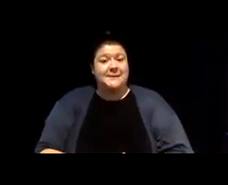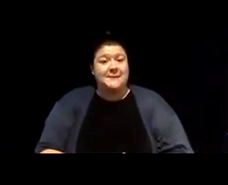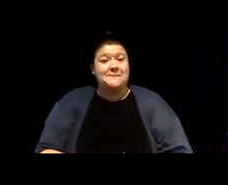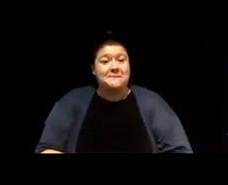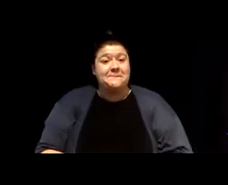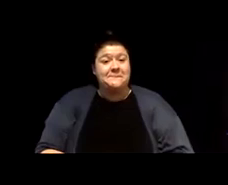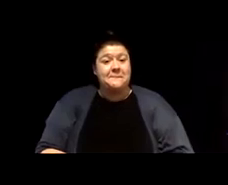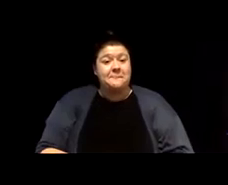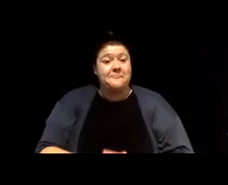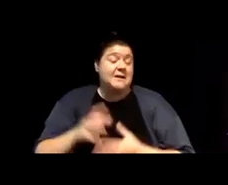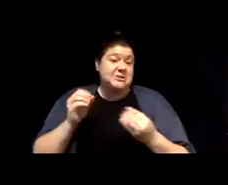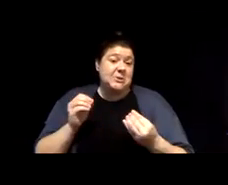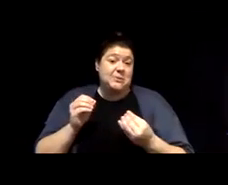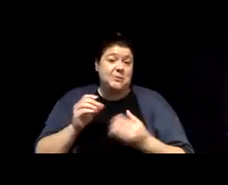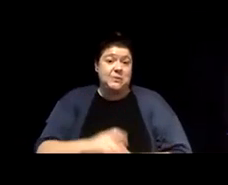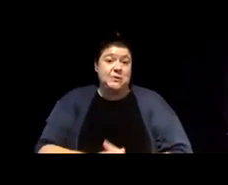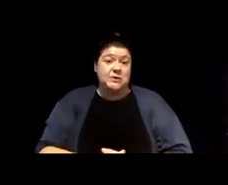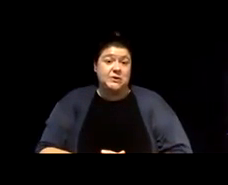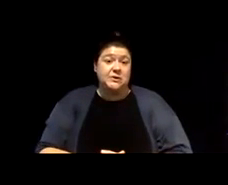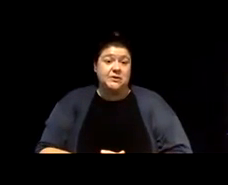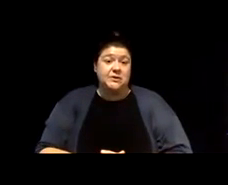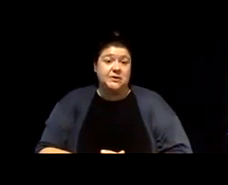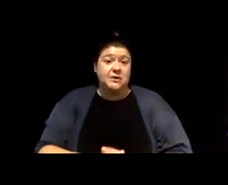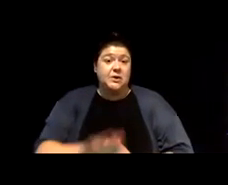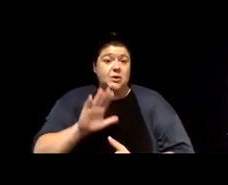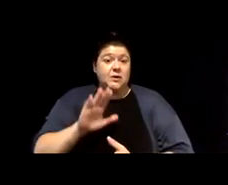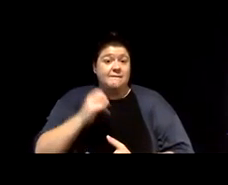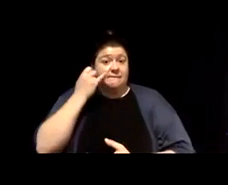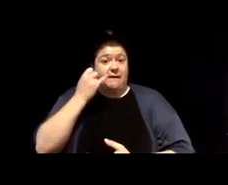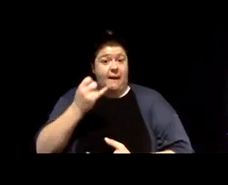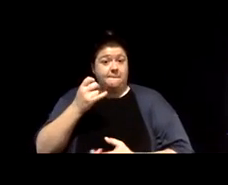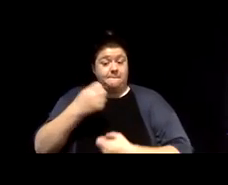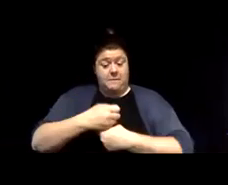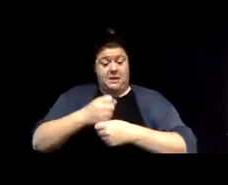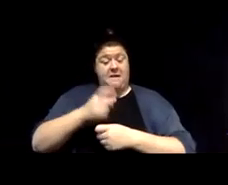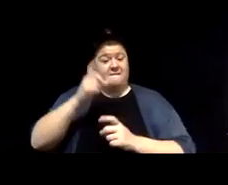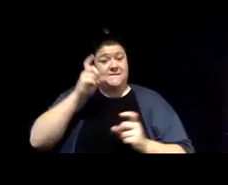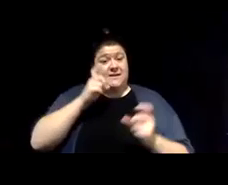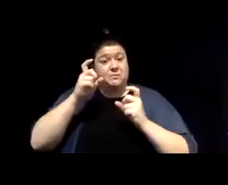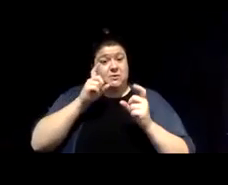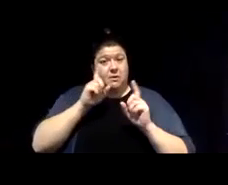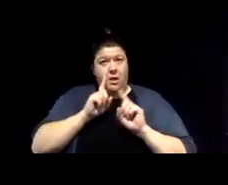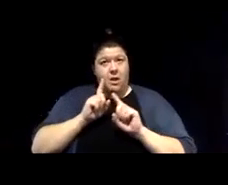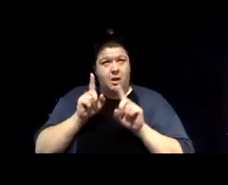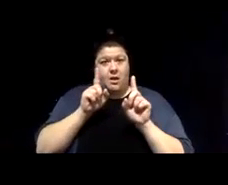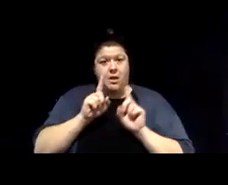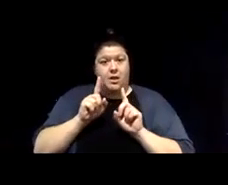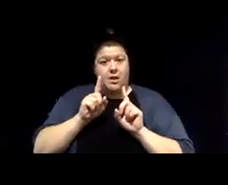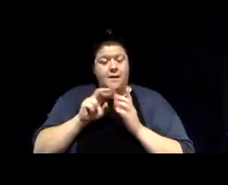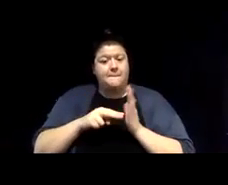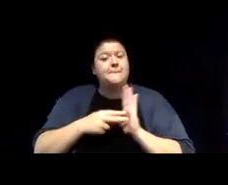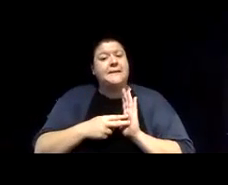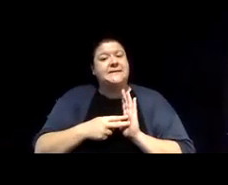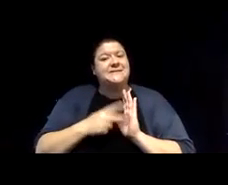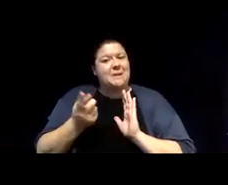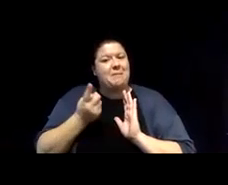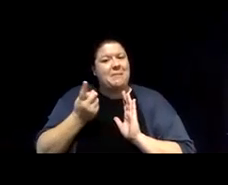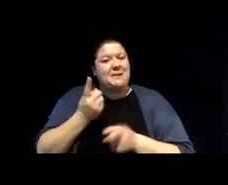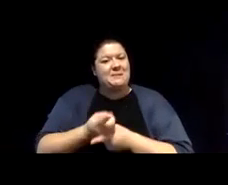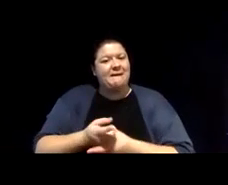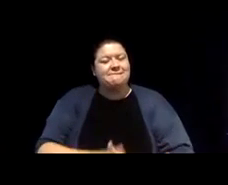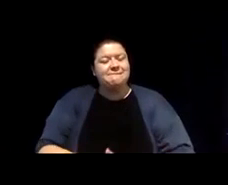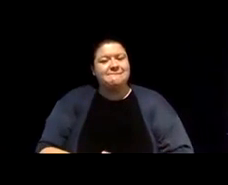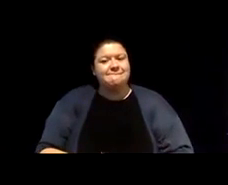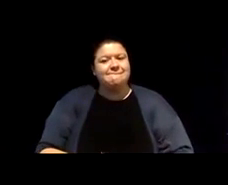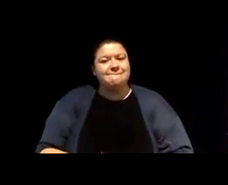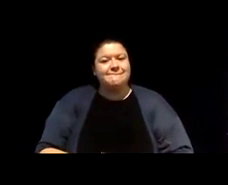you're actually if I'm making a facial expression like rolling my eyes, I'm saying something.